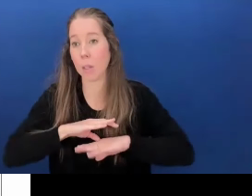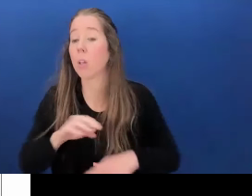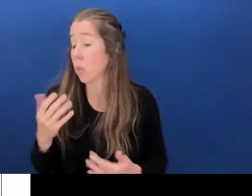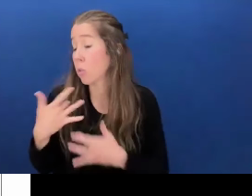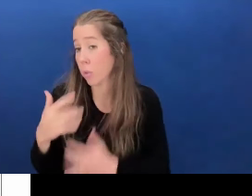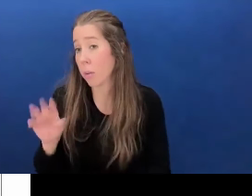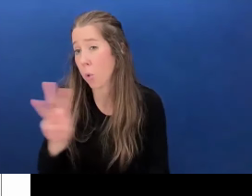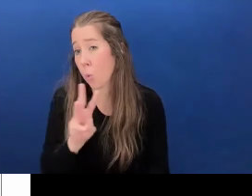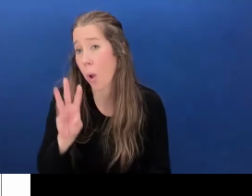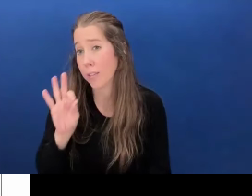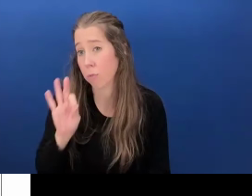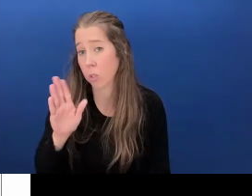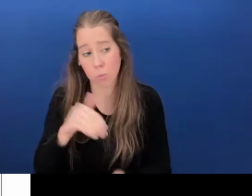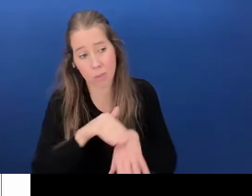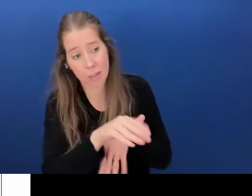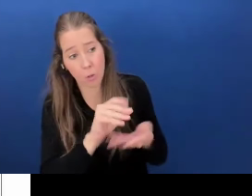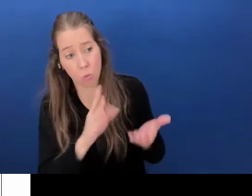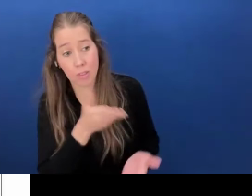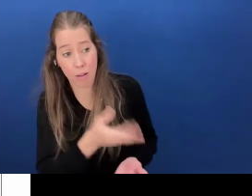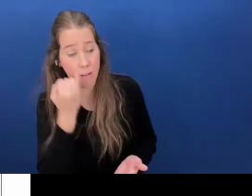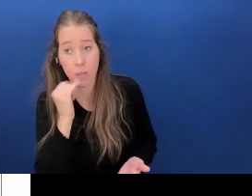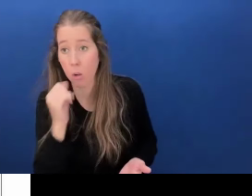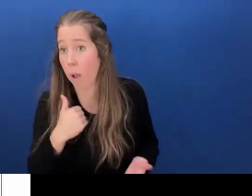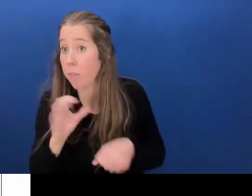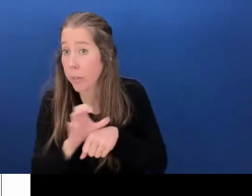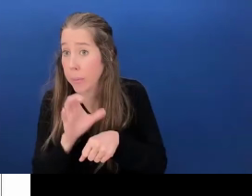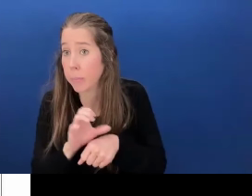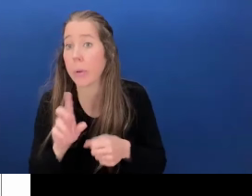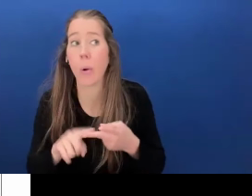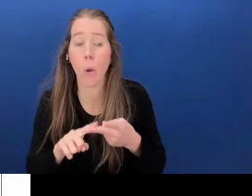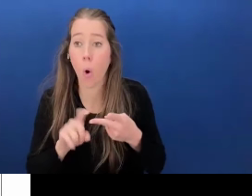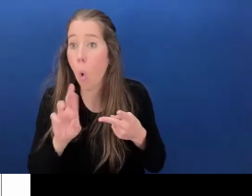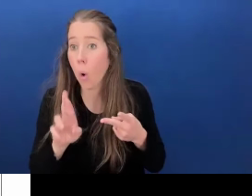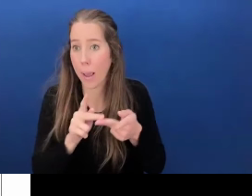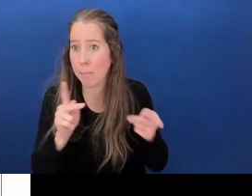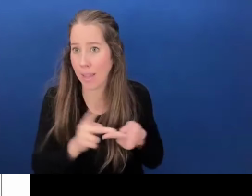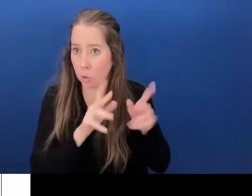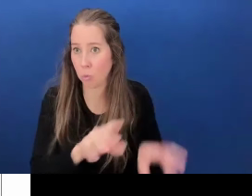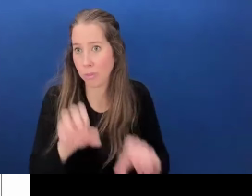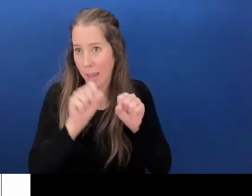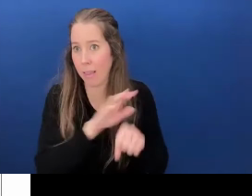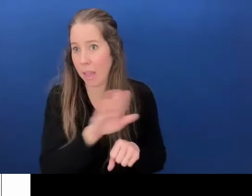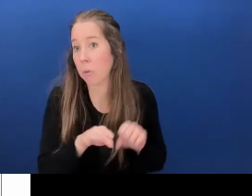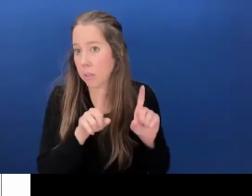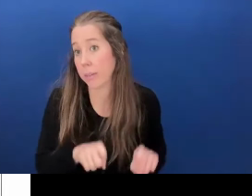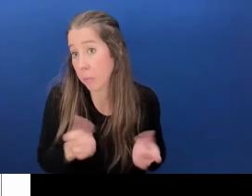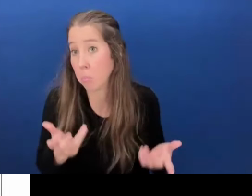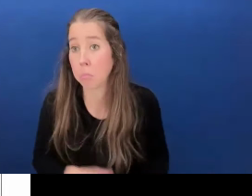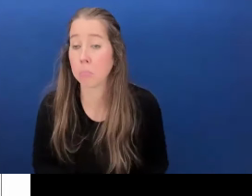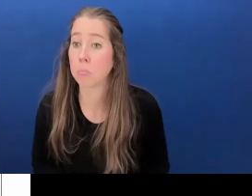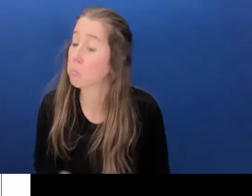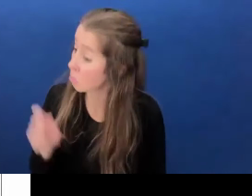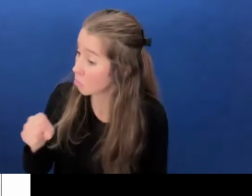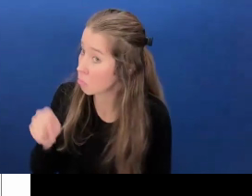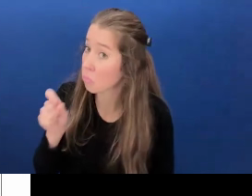we'll send students if they don't have a device or a space that would help them, you know, while they're taking the exam. Yeah. Was